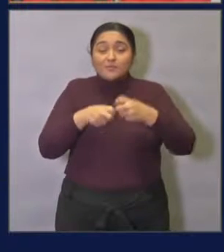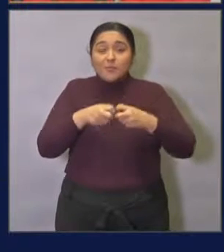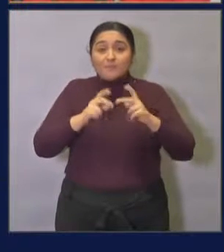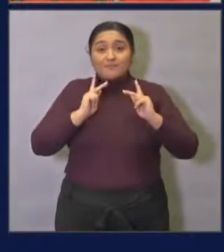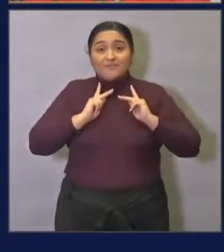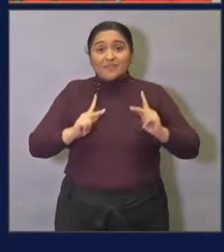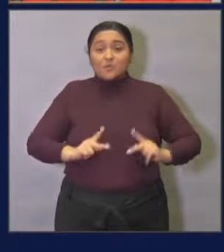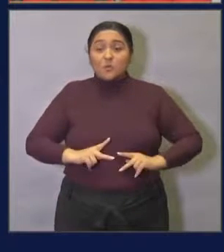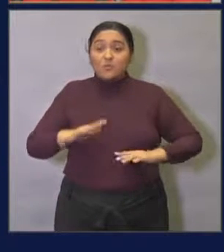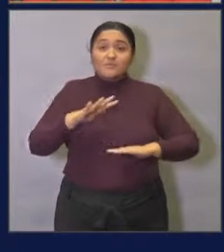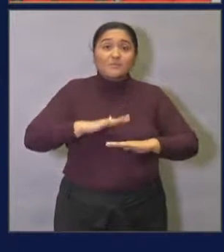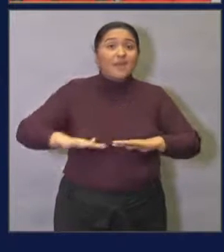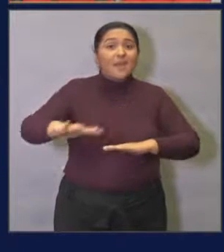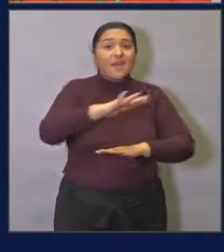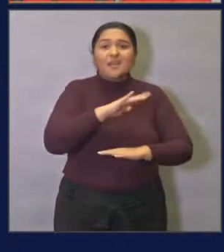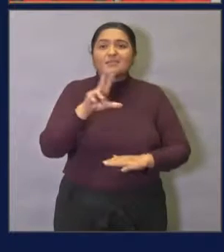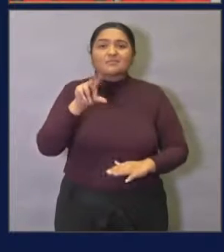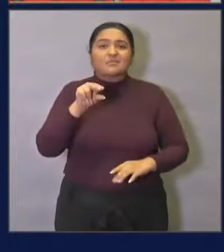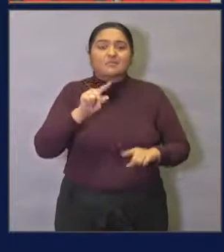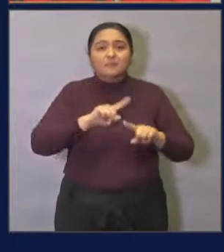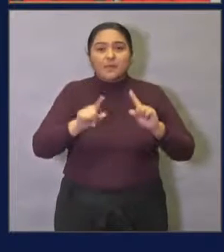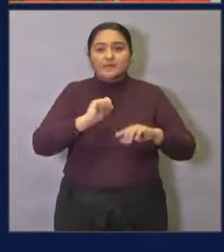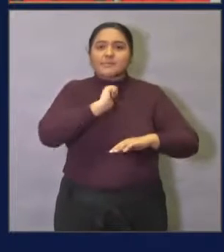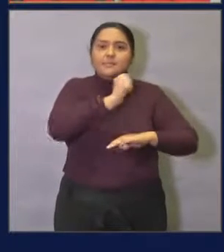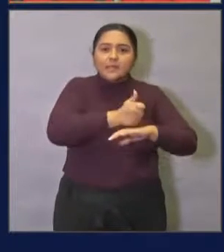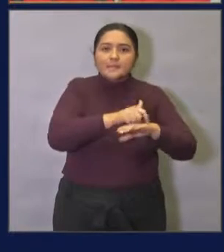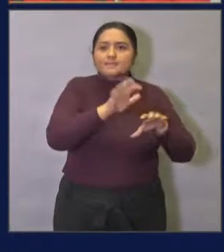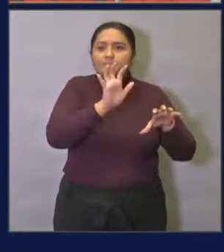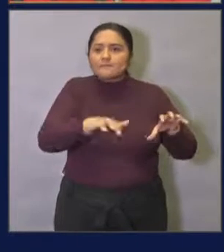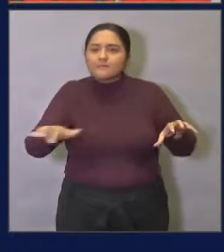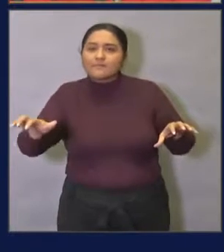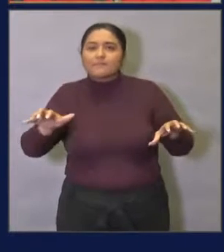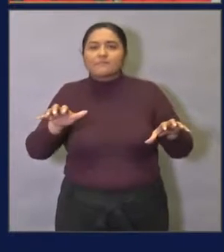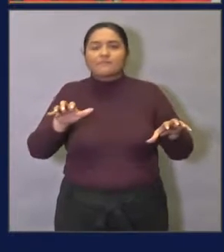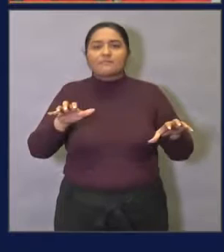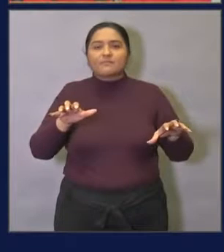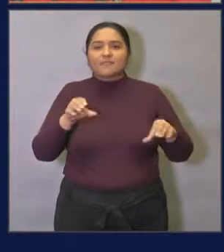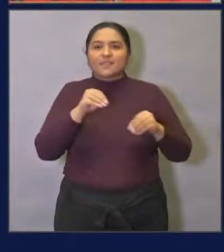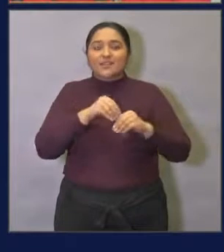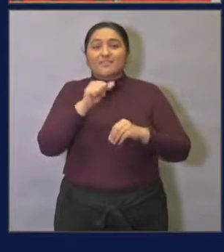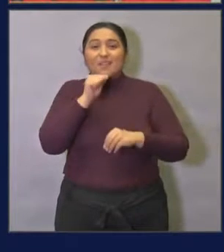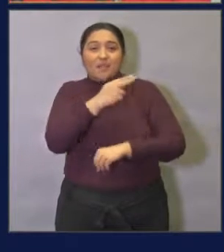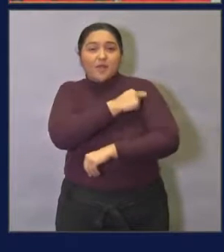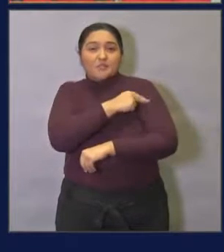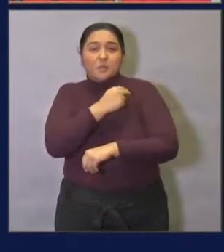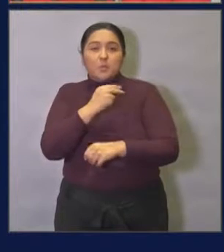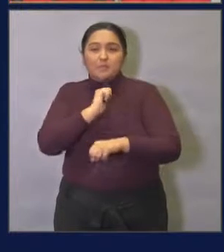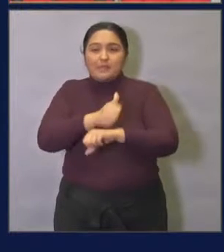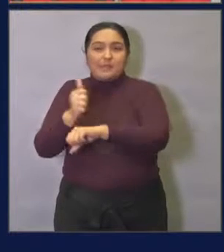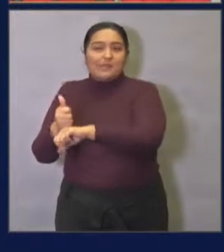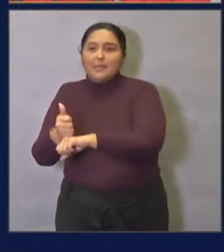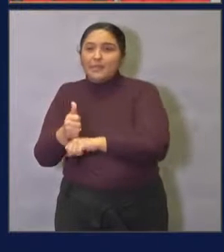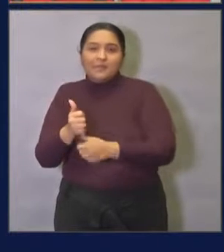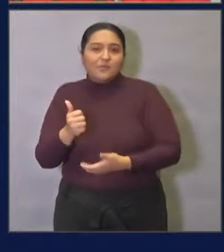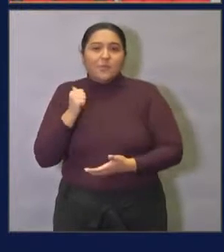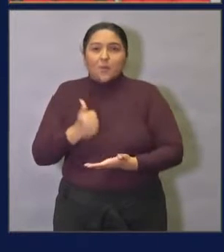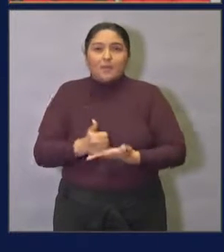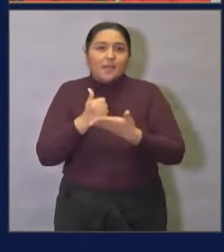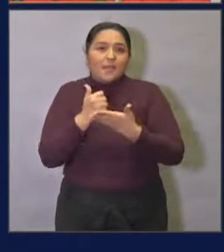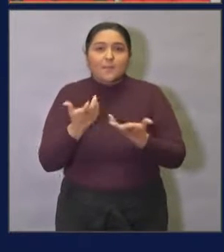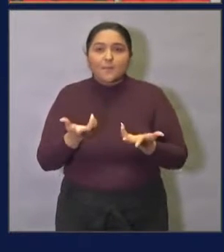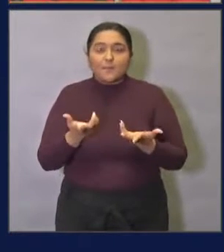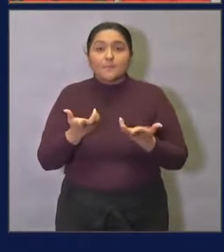space. Setting up overflow capacity in non-hospital settings will not solve this problem. Even